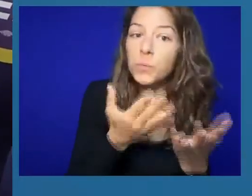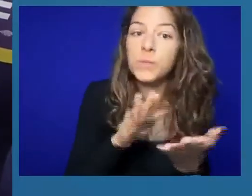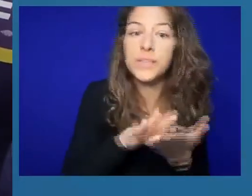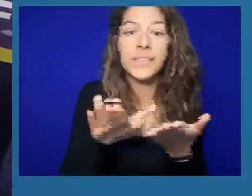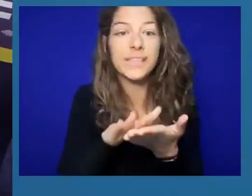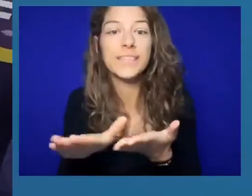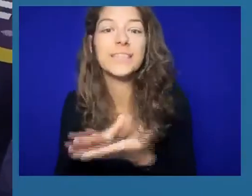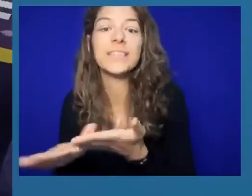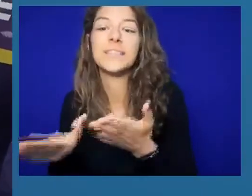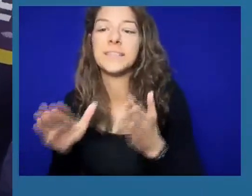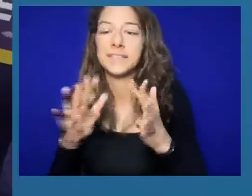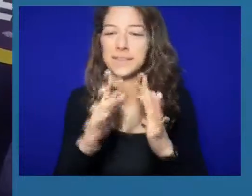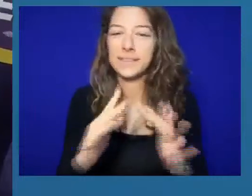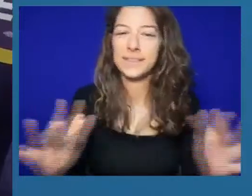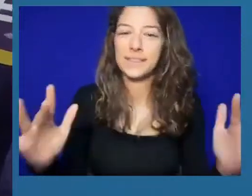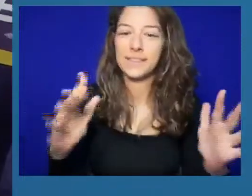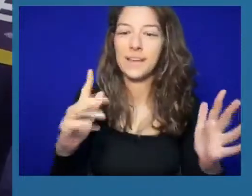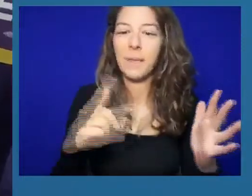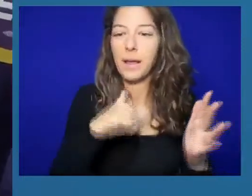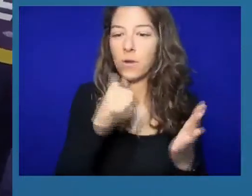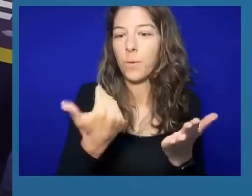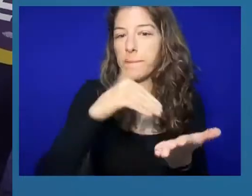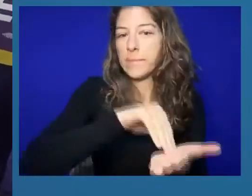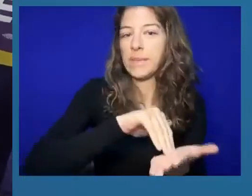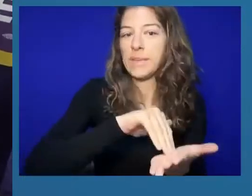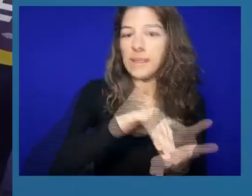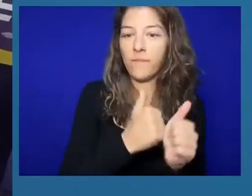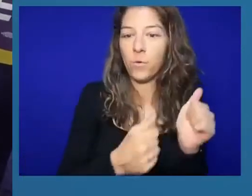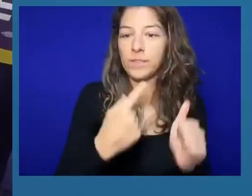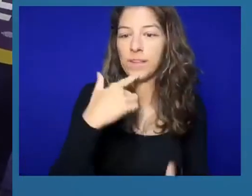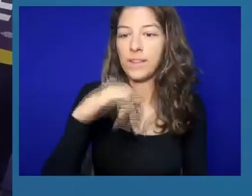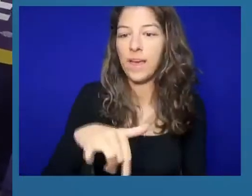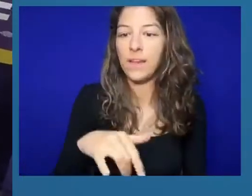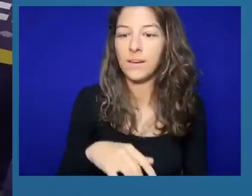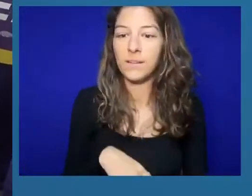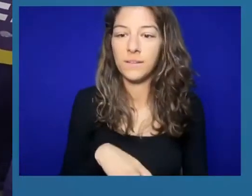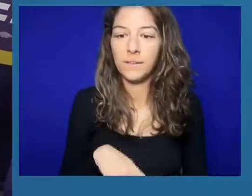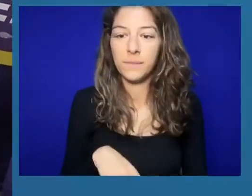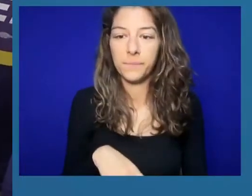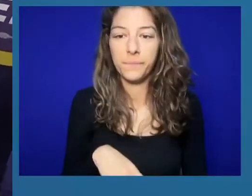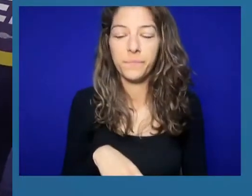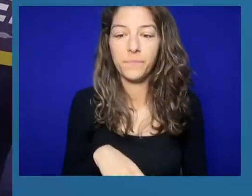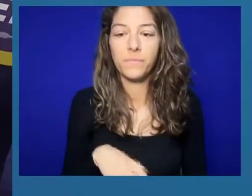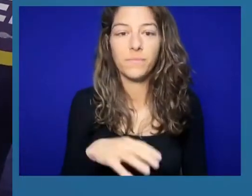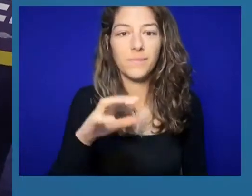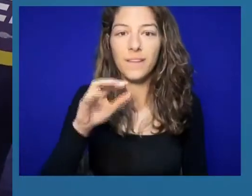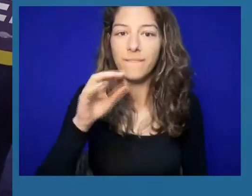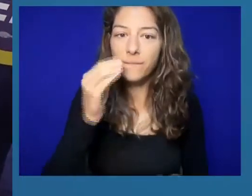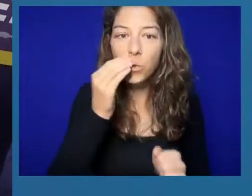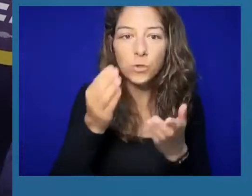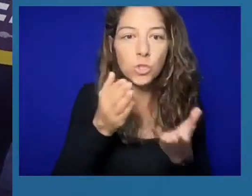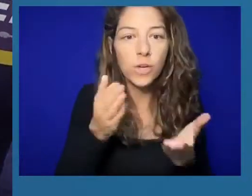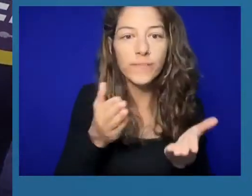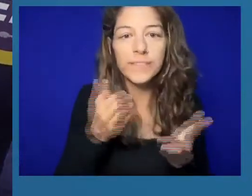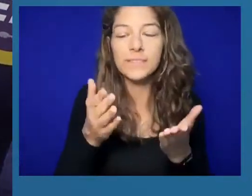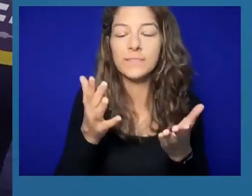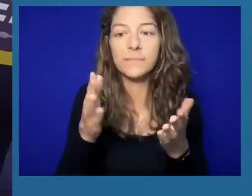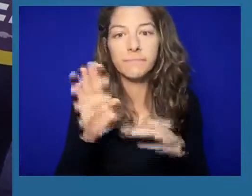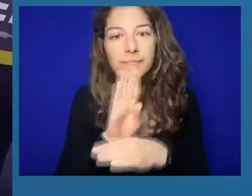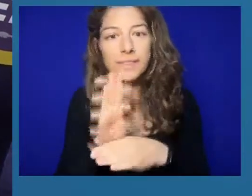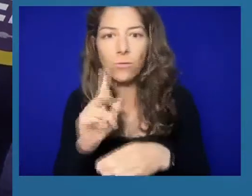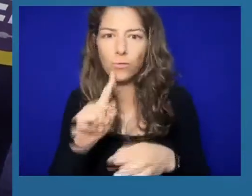do all the things that I'm not going to repeat because everybody said that, right? So we're the food service industry. Now, I was very impressed